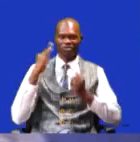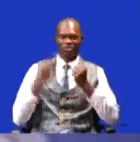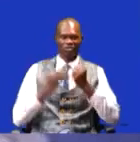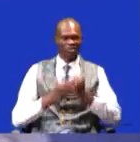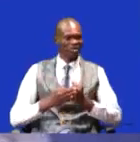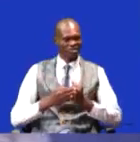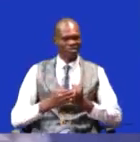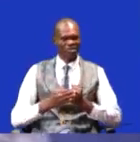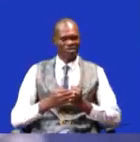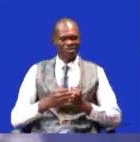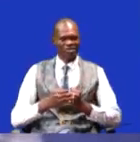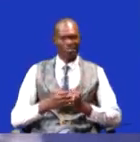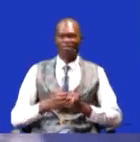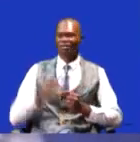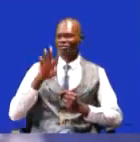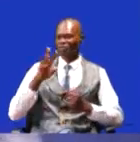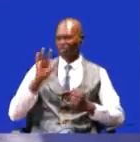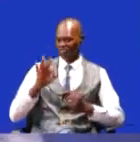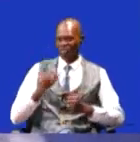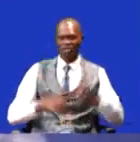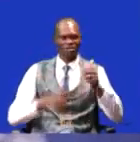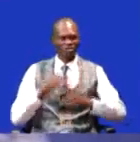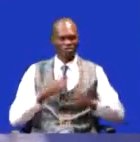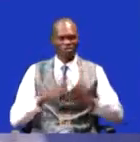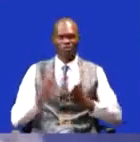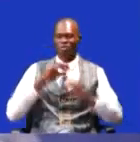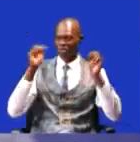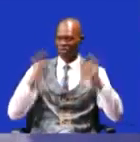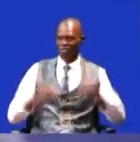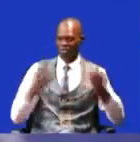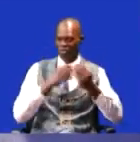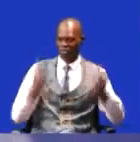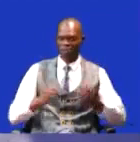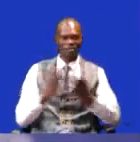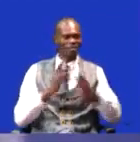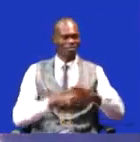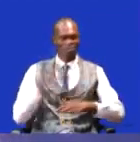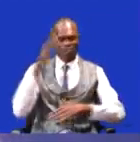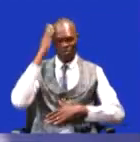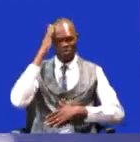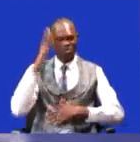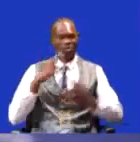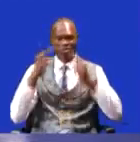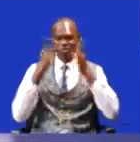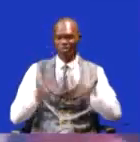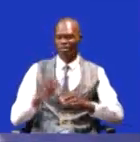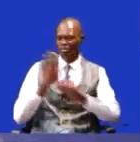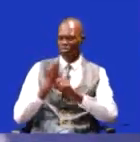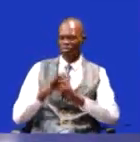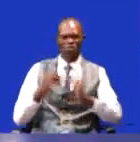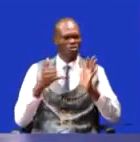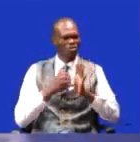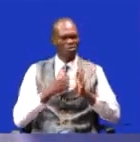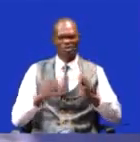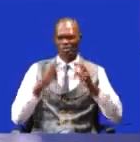843 are the ones which directly were relevant to our mandate. You know, sometimes I see a lot of issues and people say, let